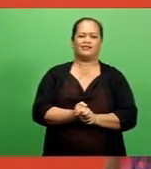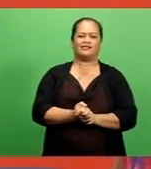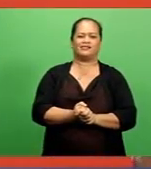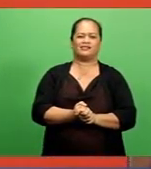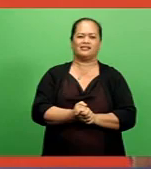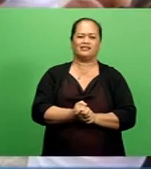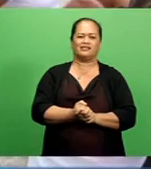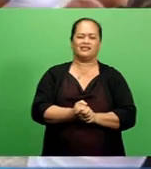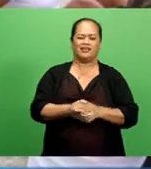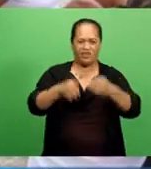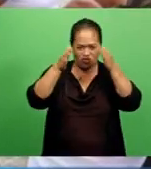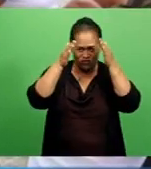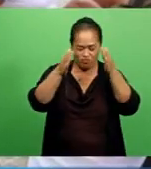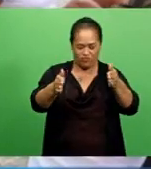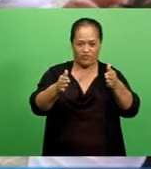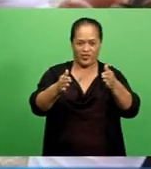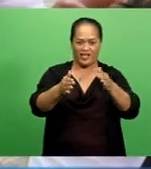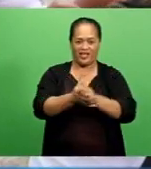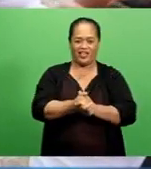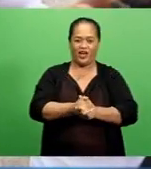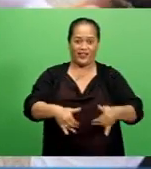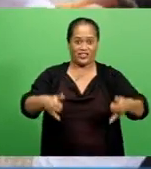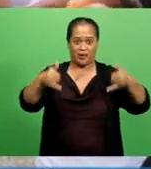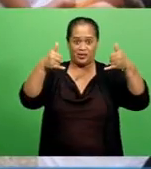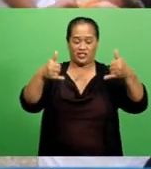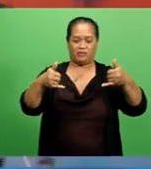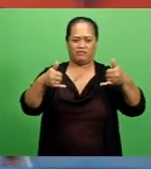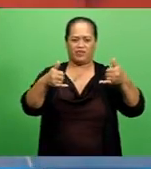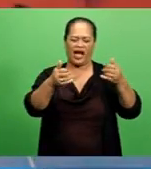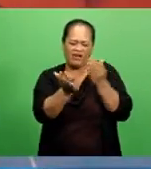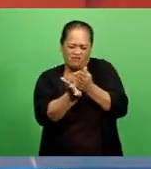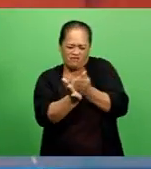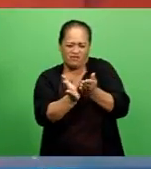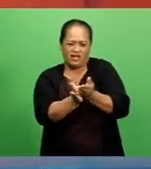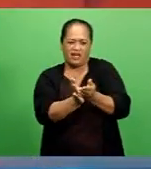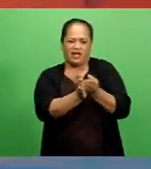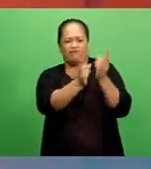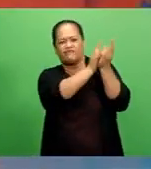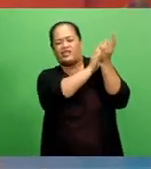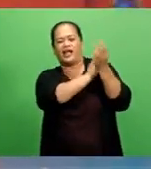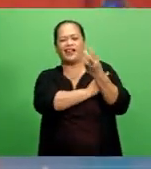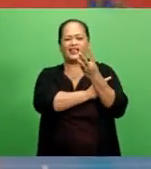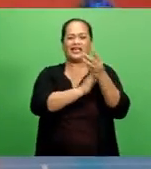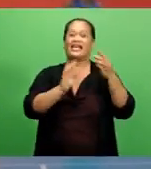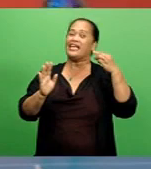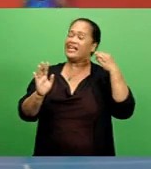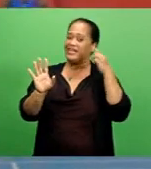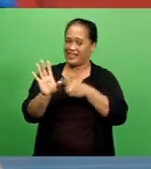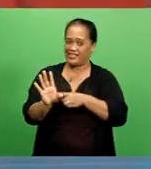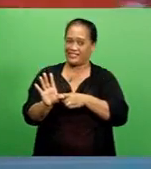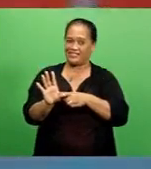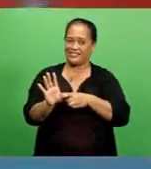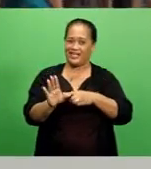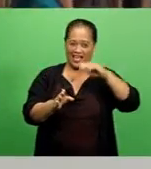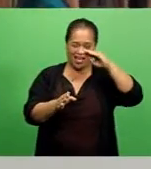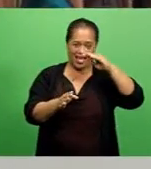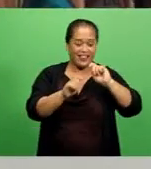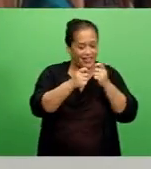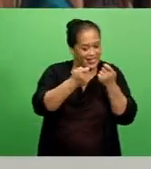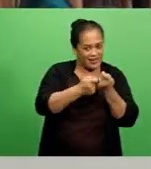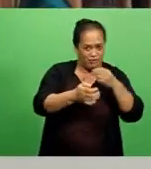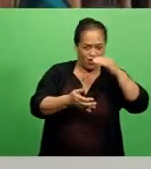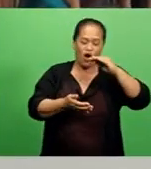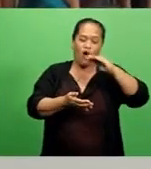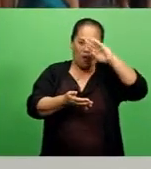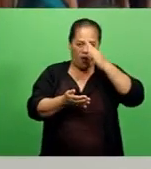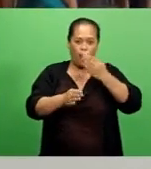Banking on the bond they've shared for the past 3 years, the Kiakaha Blues hope to keep the title at Waimanu Road. The bond inside there is